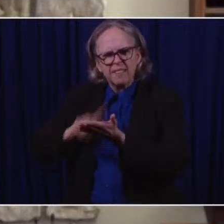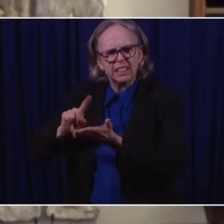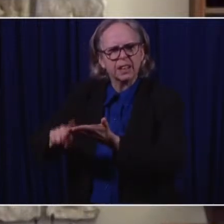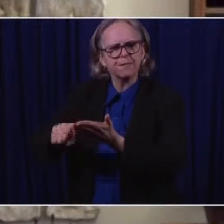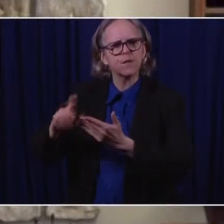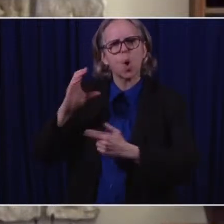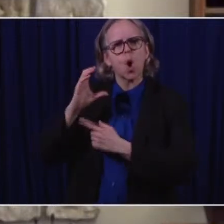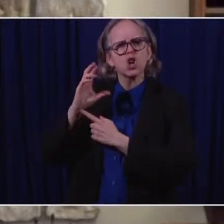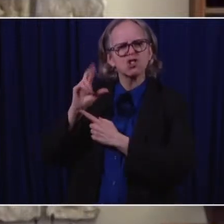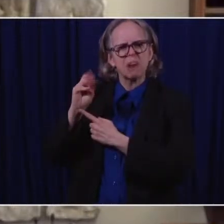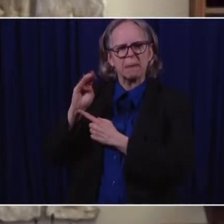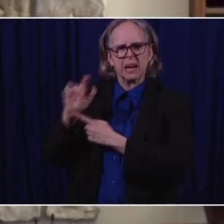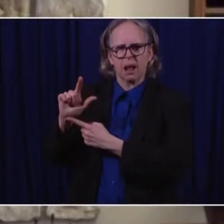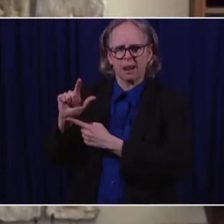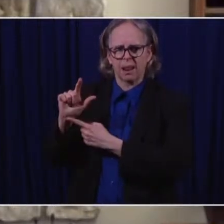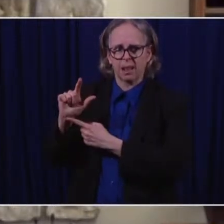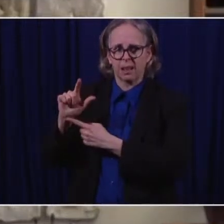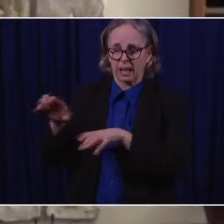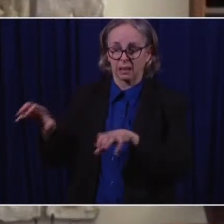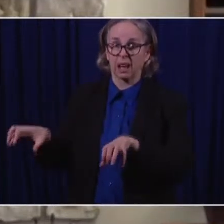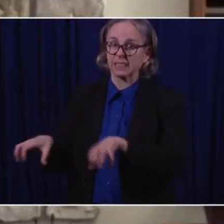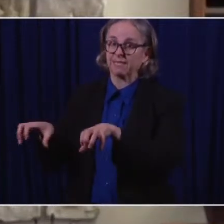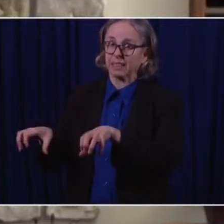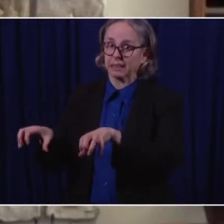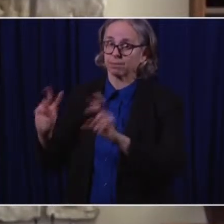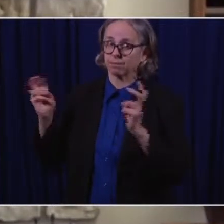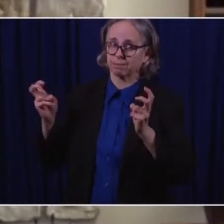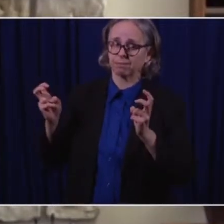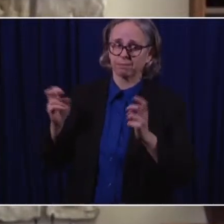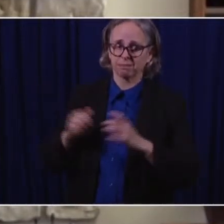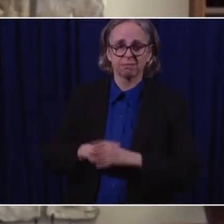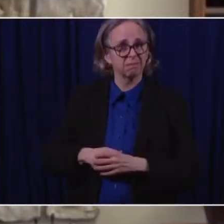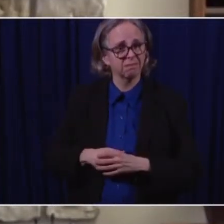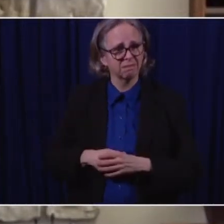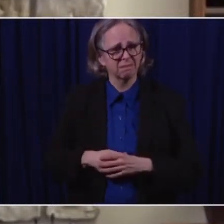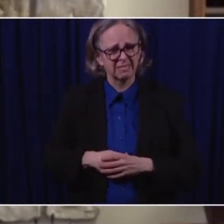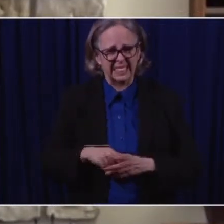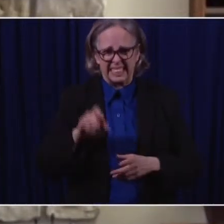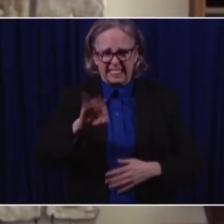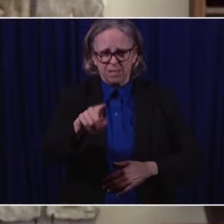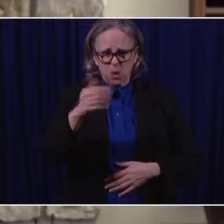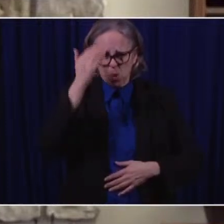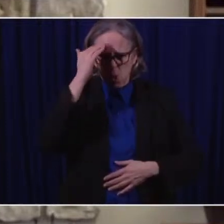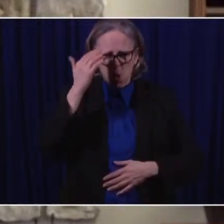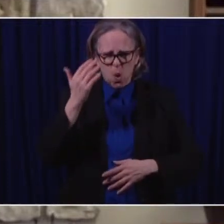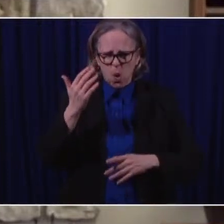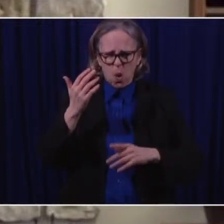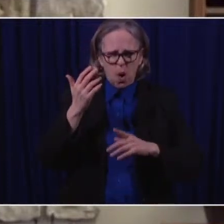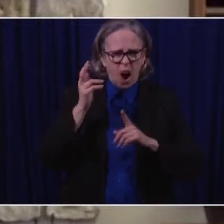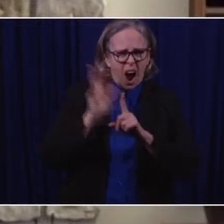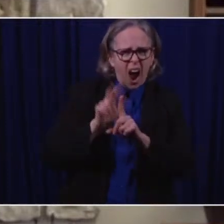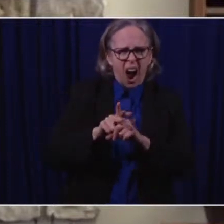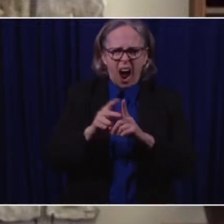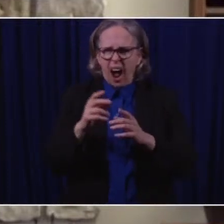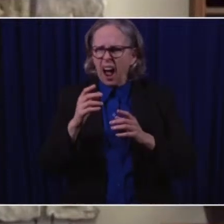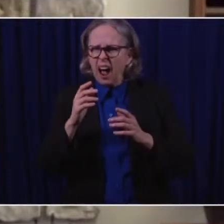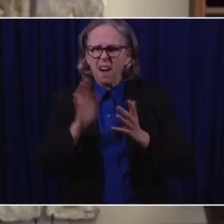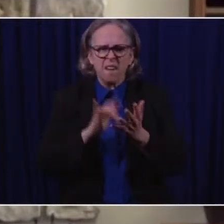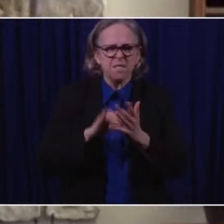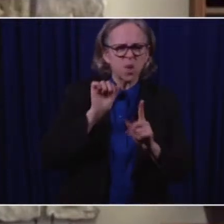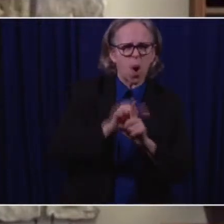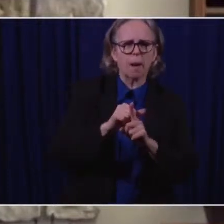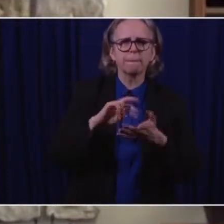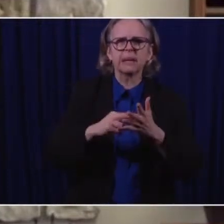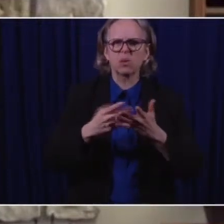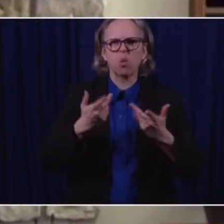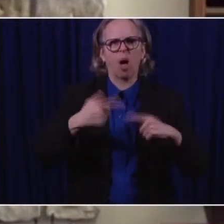know, when you have this problem, it will slow up the process for processing many of the legitimate claims. That's one